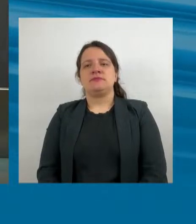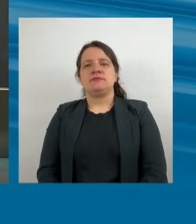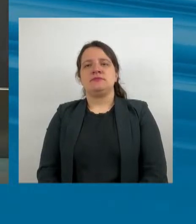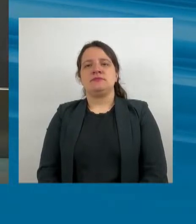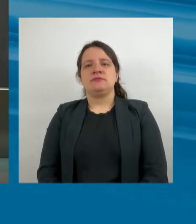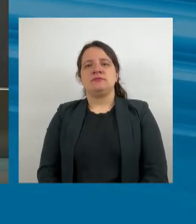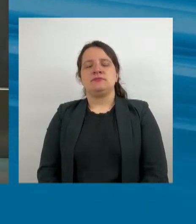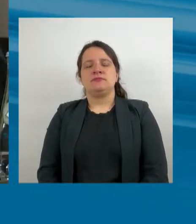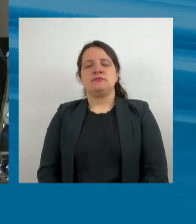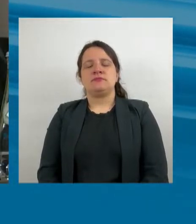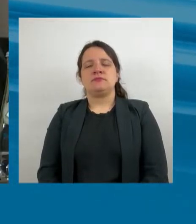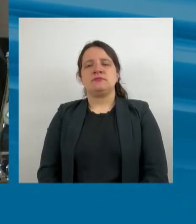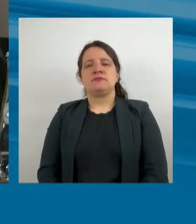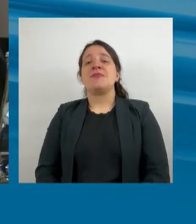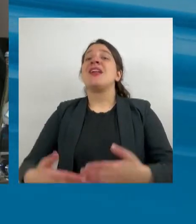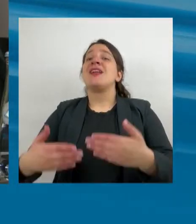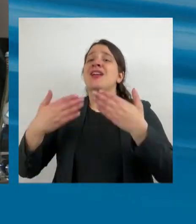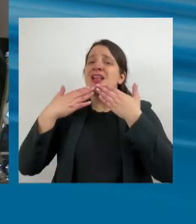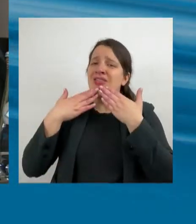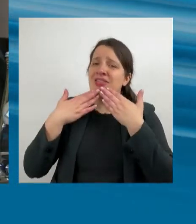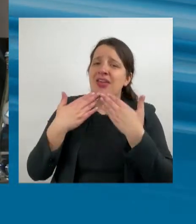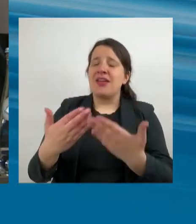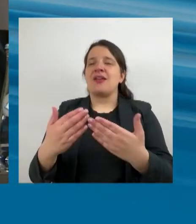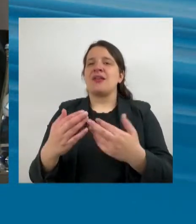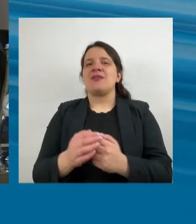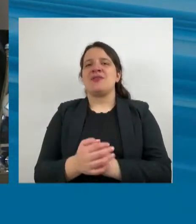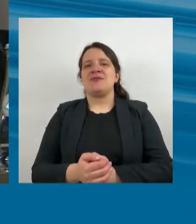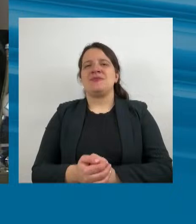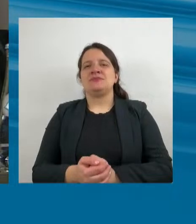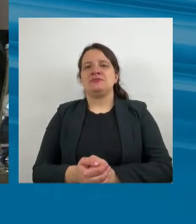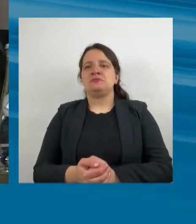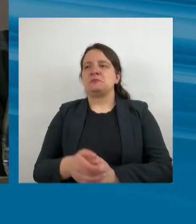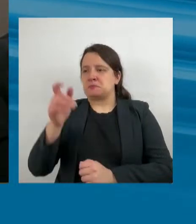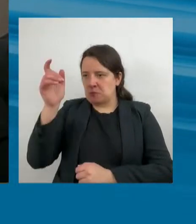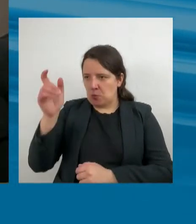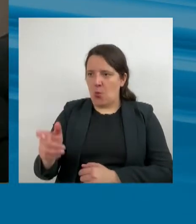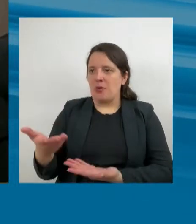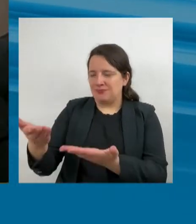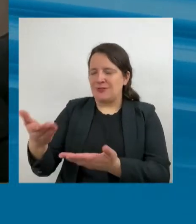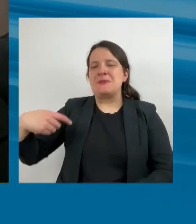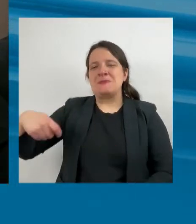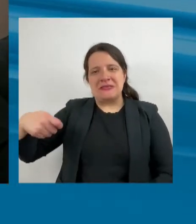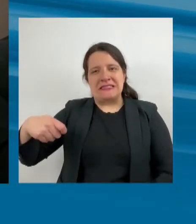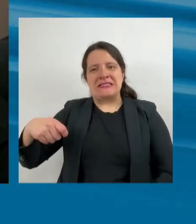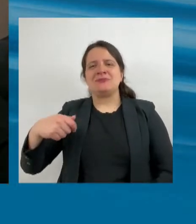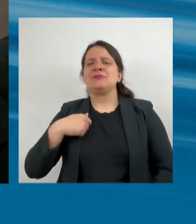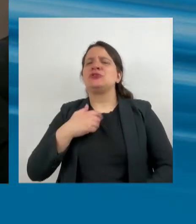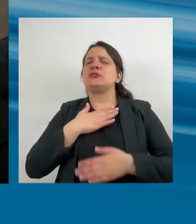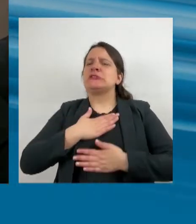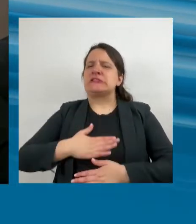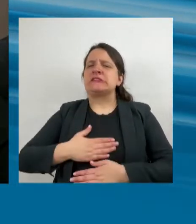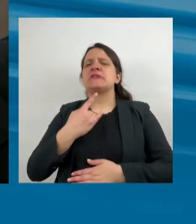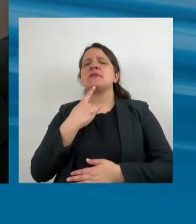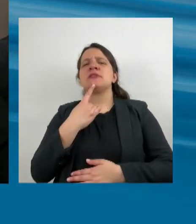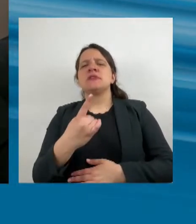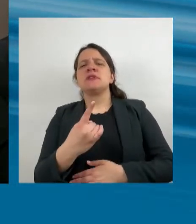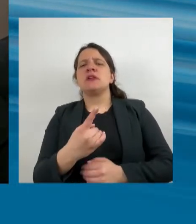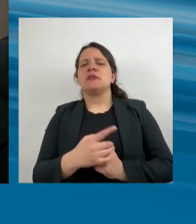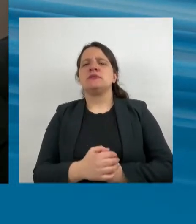Thank you very much, Madam Chair. Let me, of course, thank the panel for its